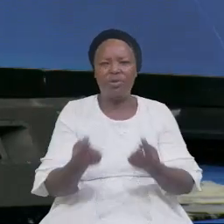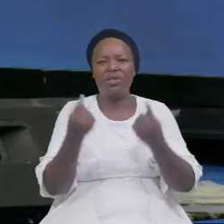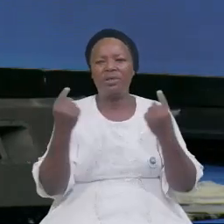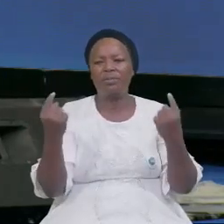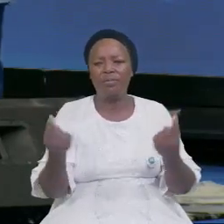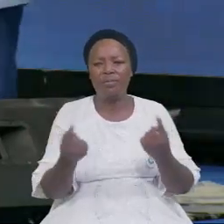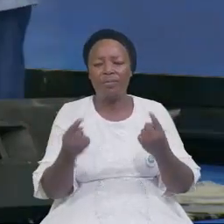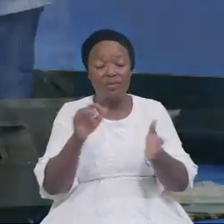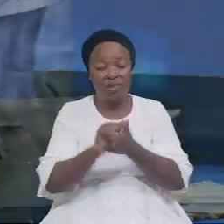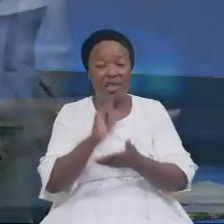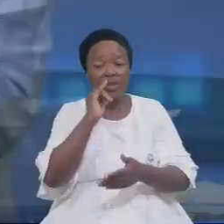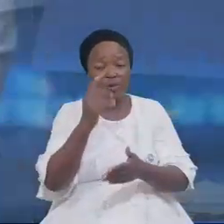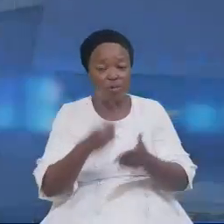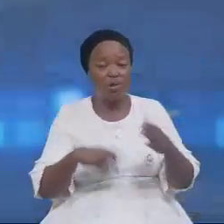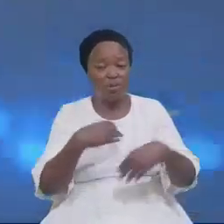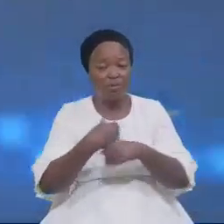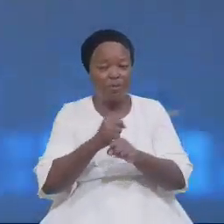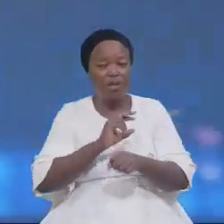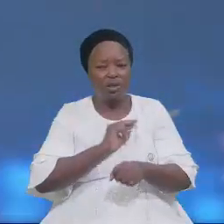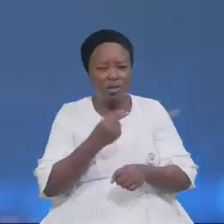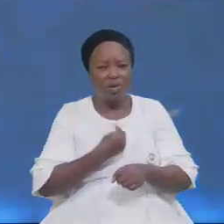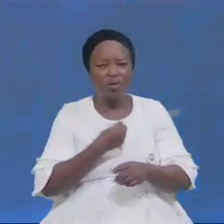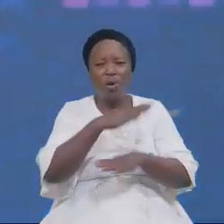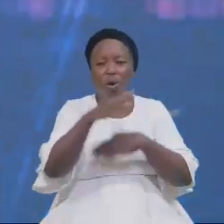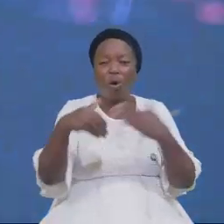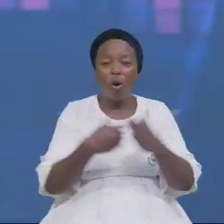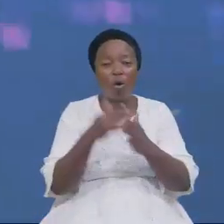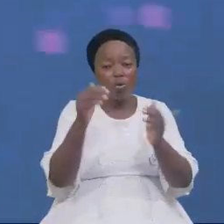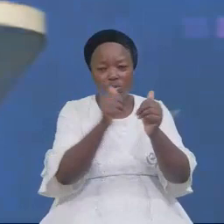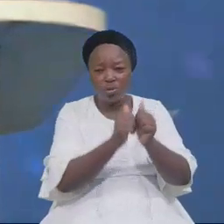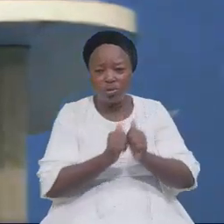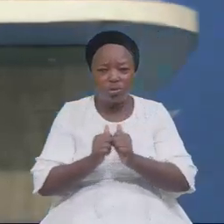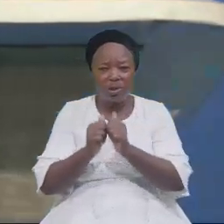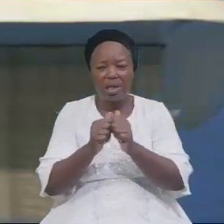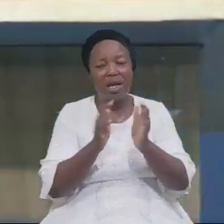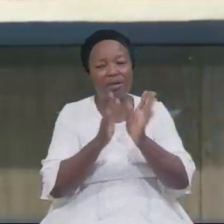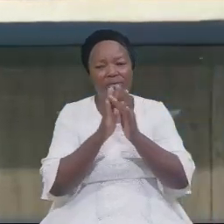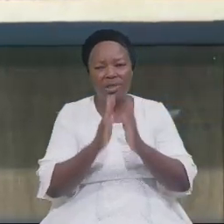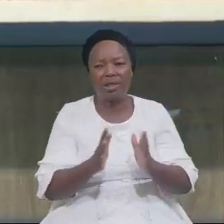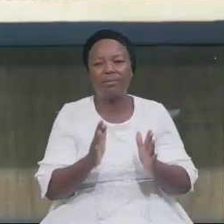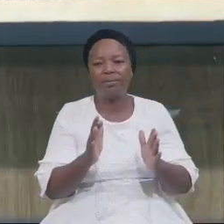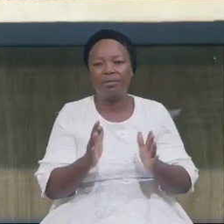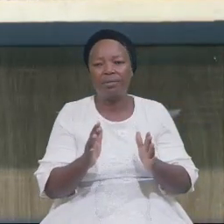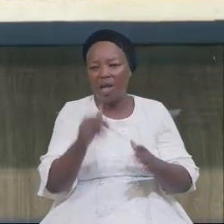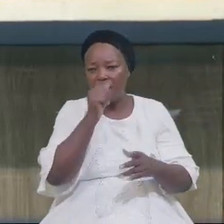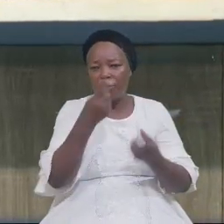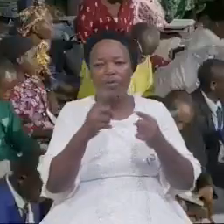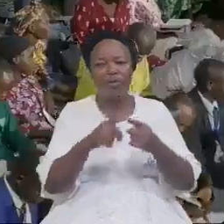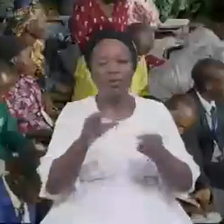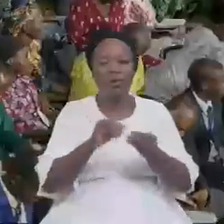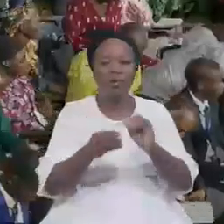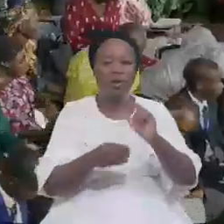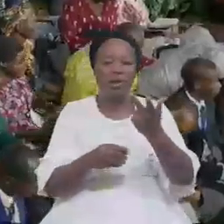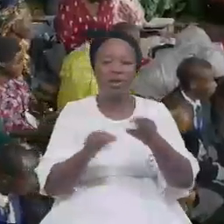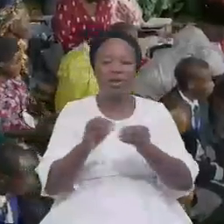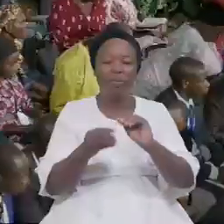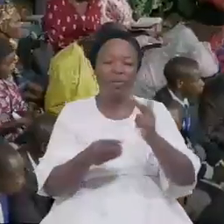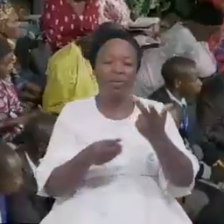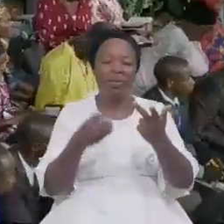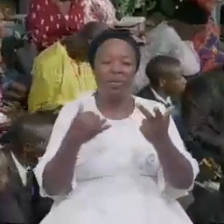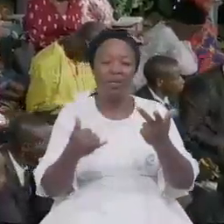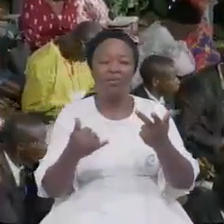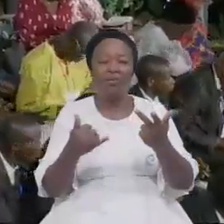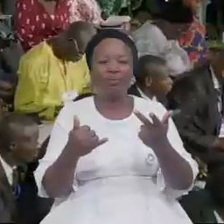what makes us all together Christian. I'm coming to number three. Number three,